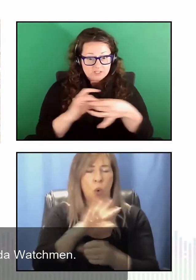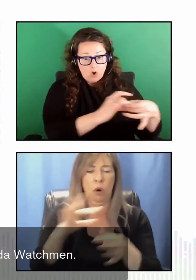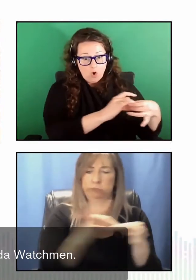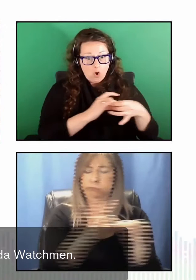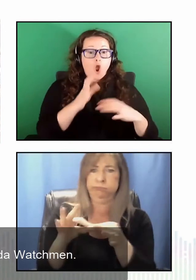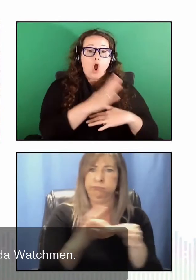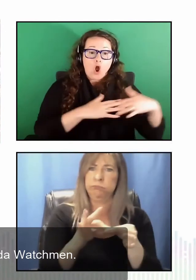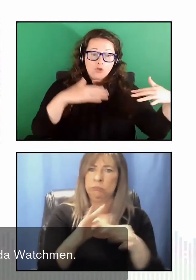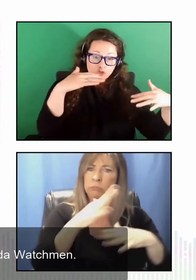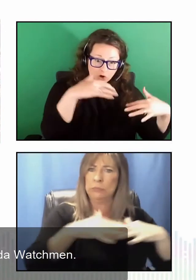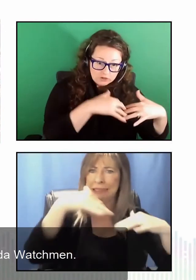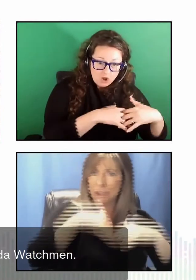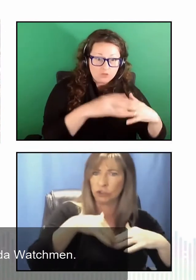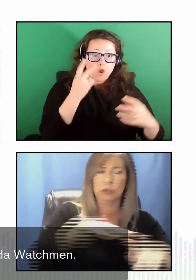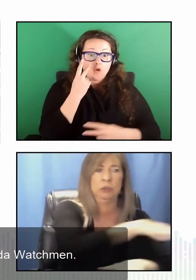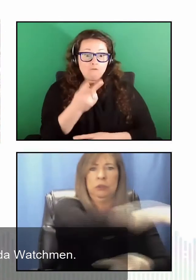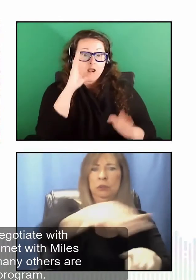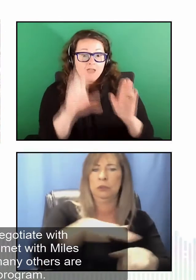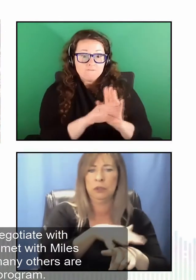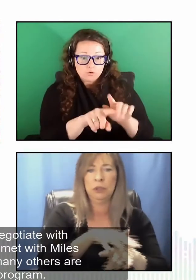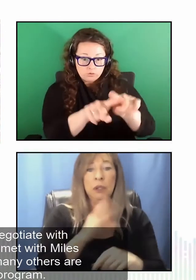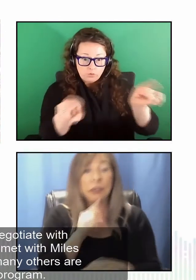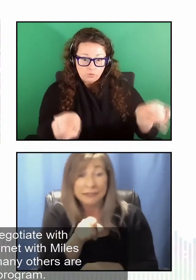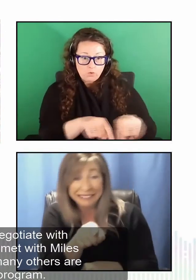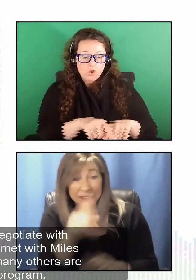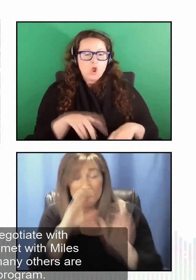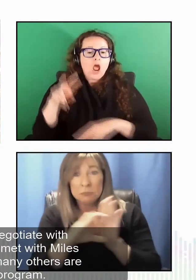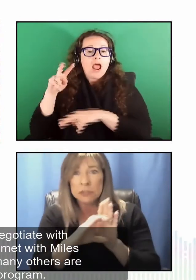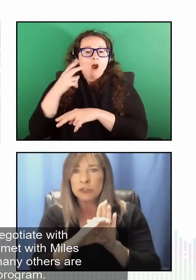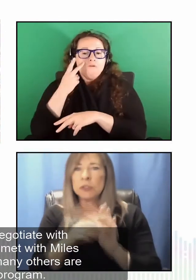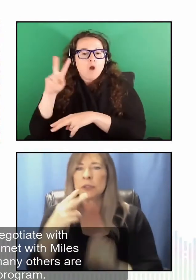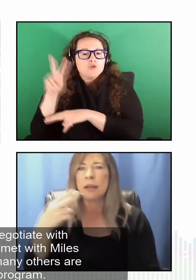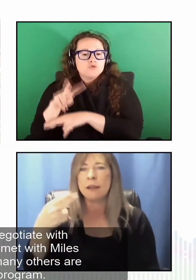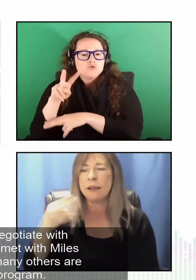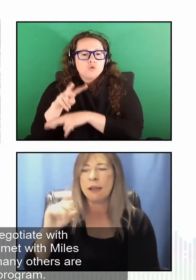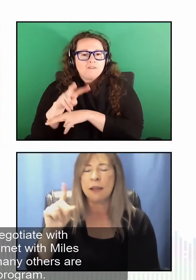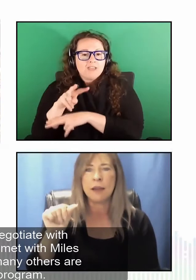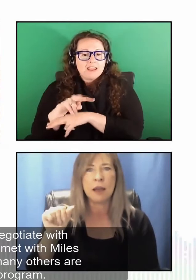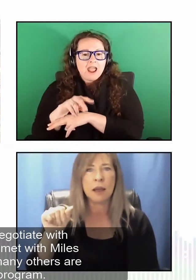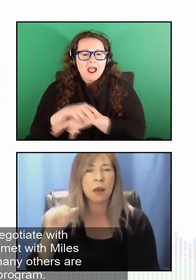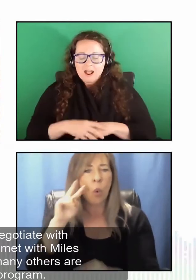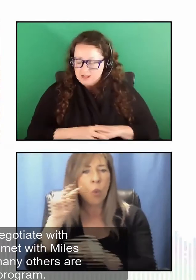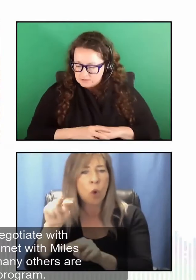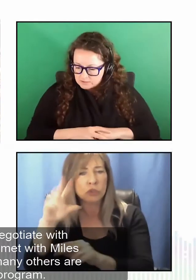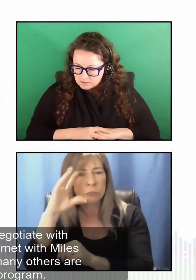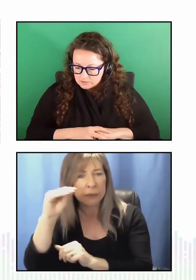see the Haida Watchmen. Many, many years ago, when I was helping negotiate